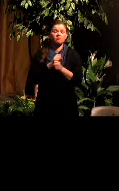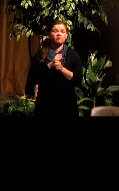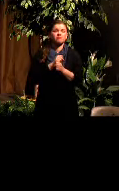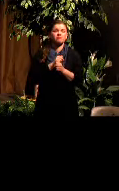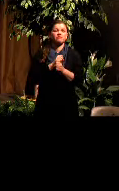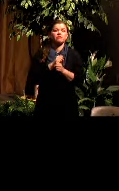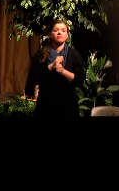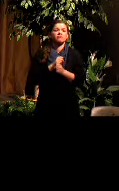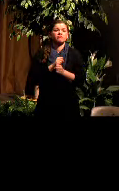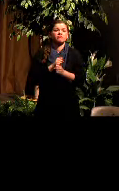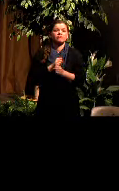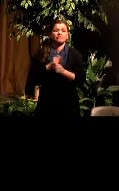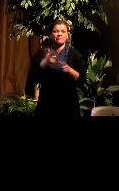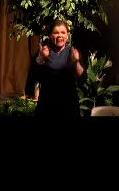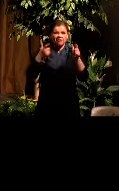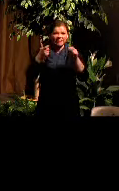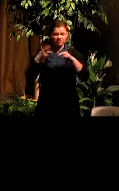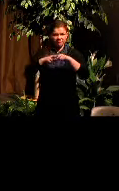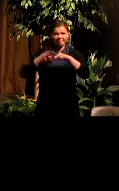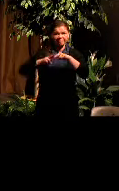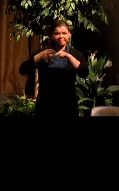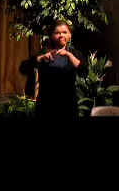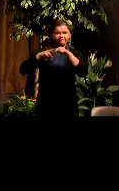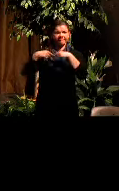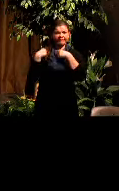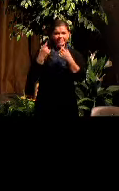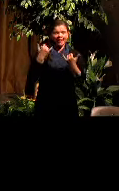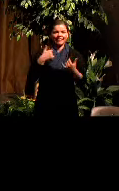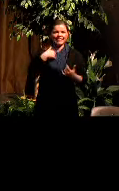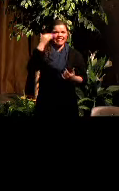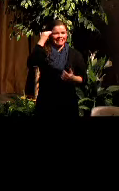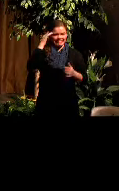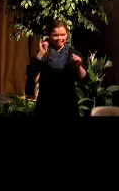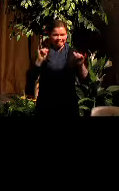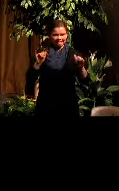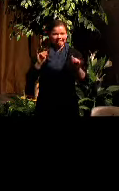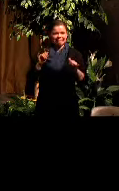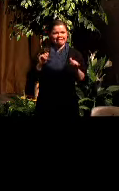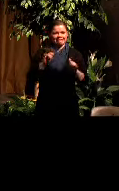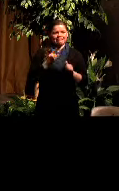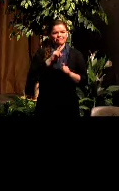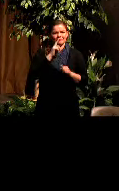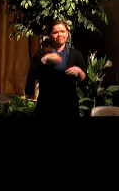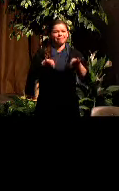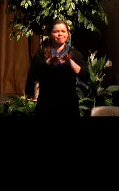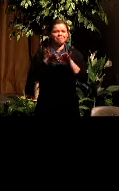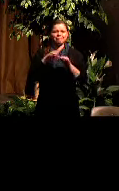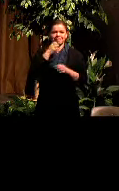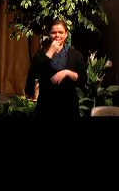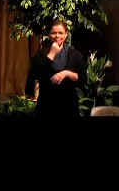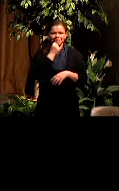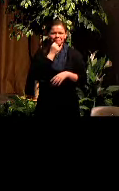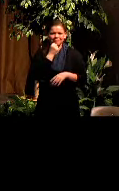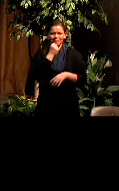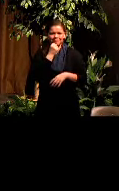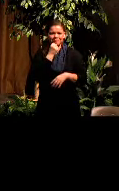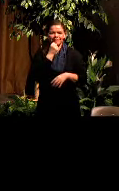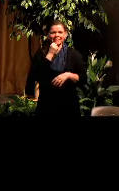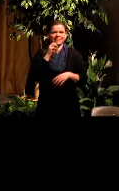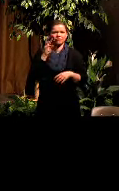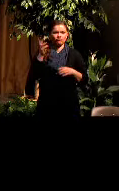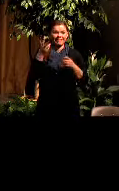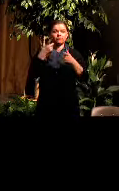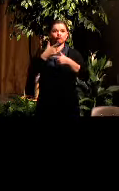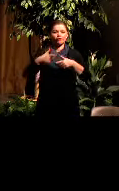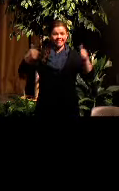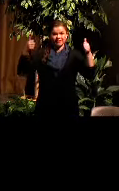midst of the Anthropocene and the 6th great extinction on our planet. Your zoo has